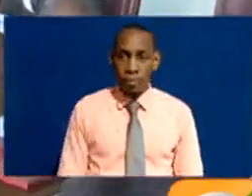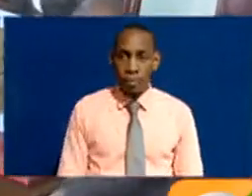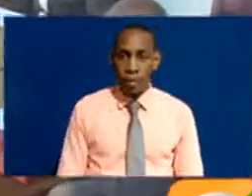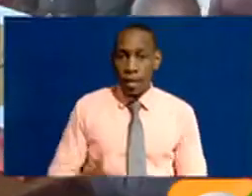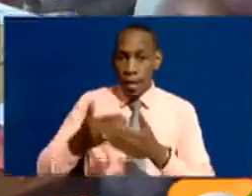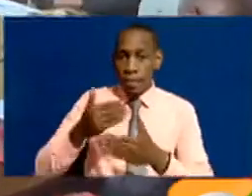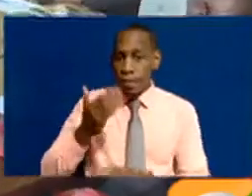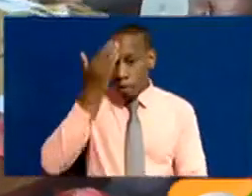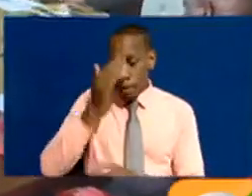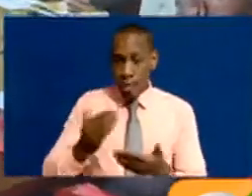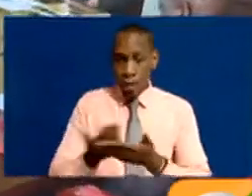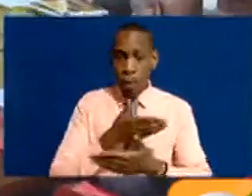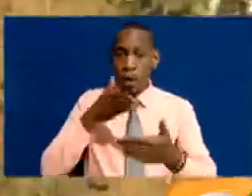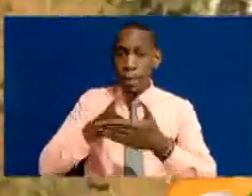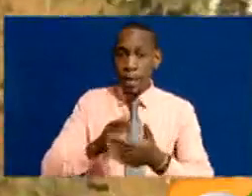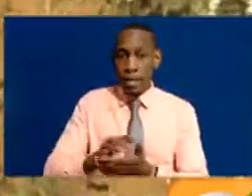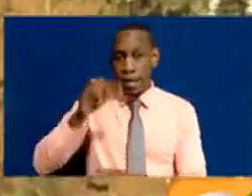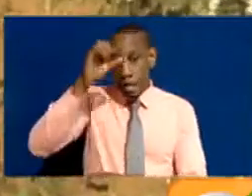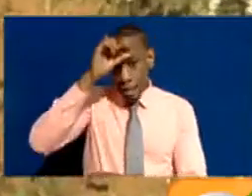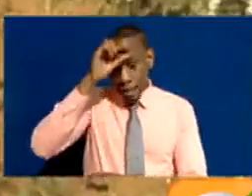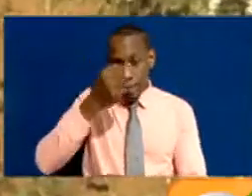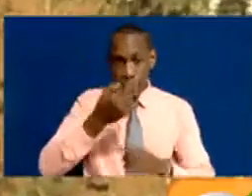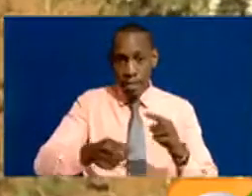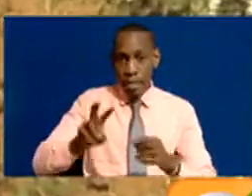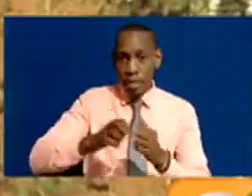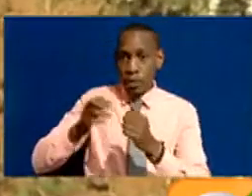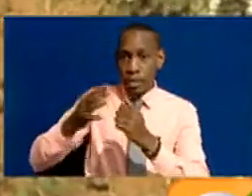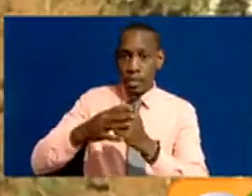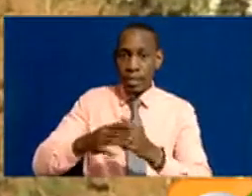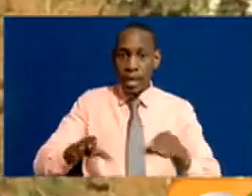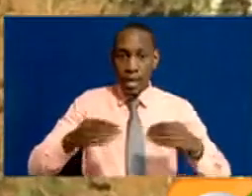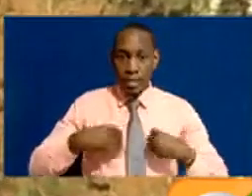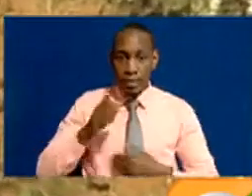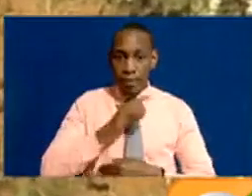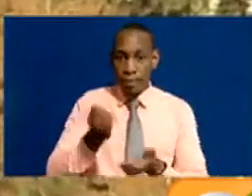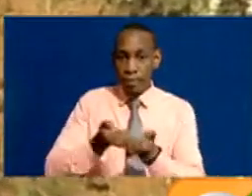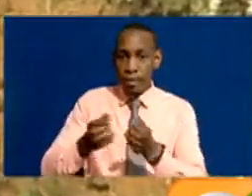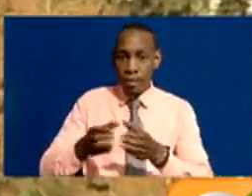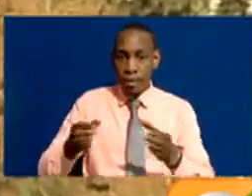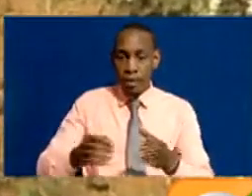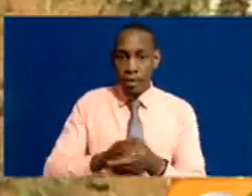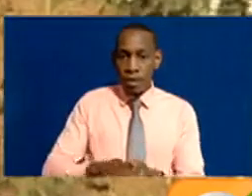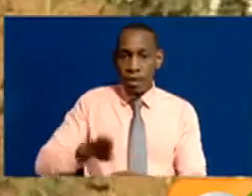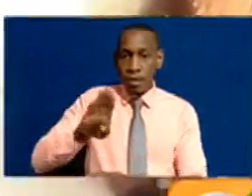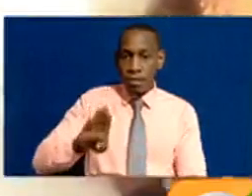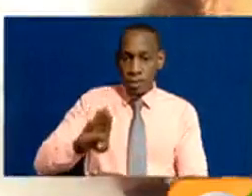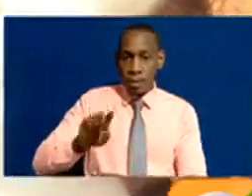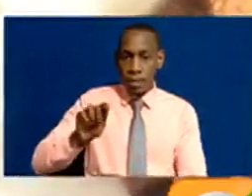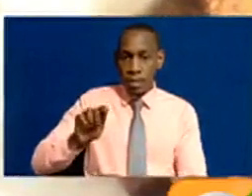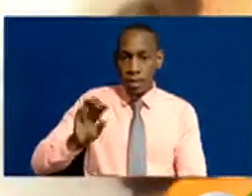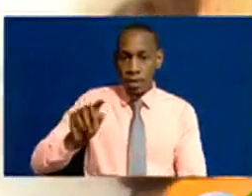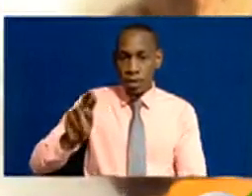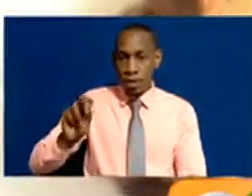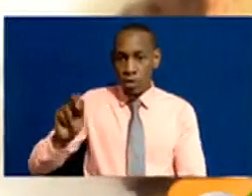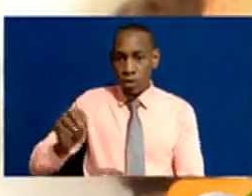Prior to Monday's lifting of the ban, the government had in 2019 allowed the commercial farming of BT cotton that is already